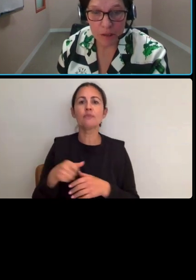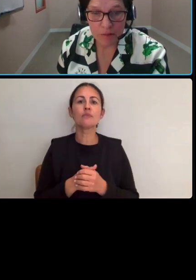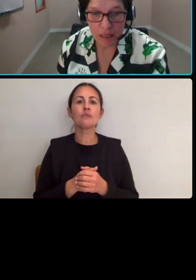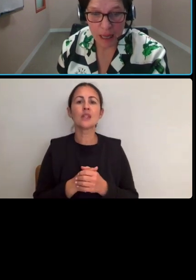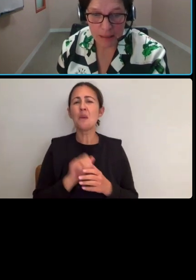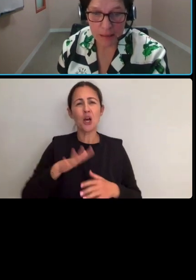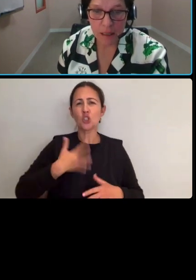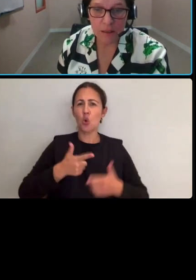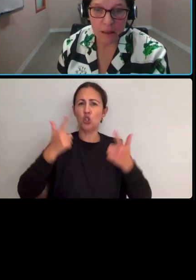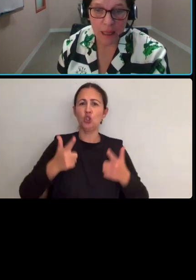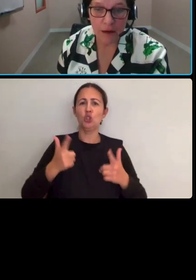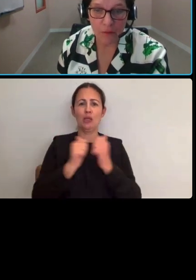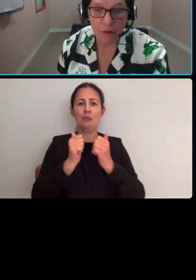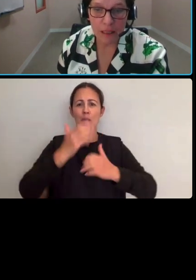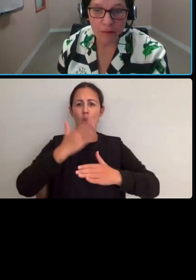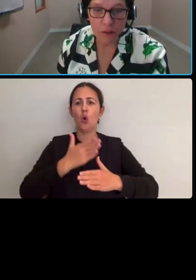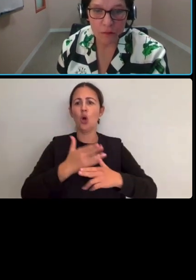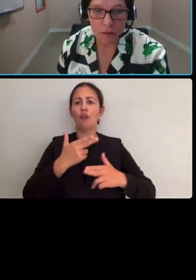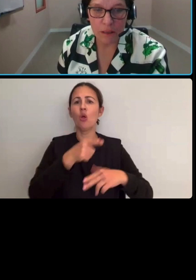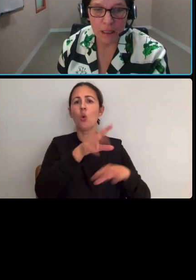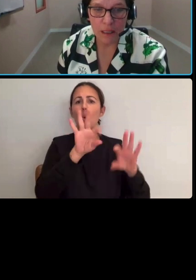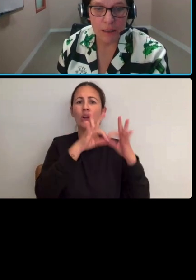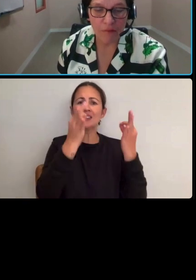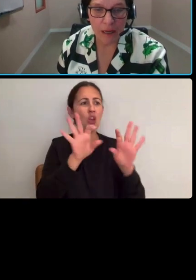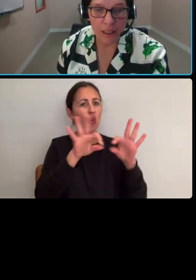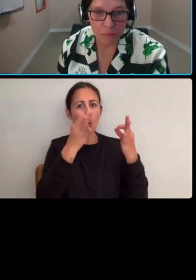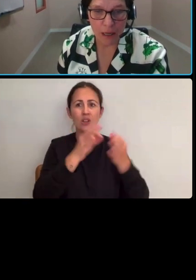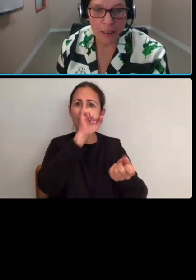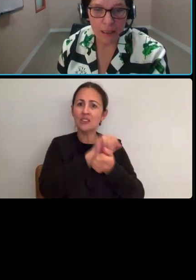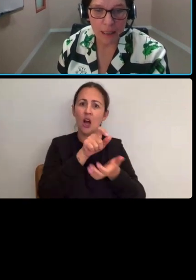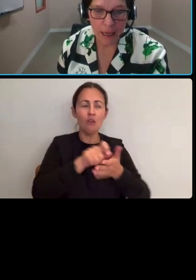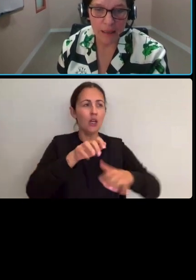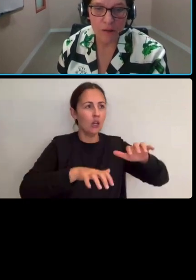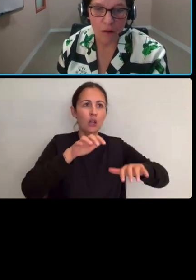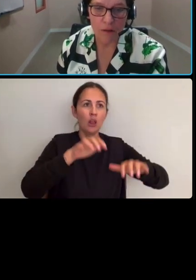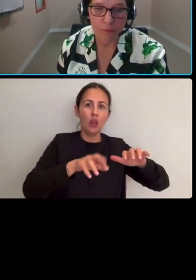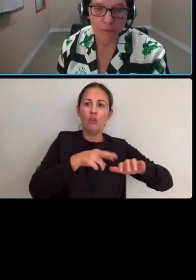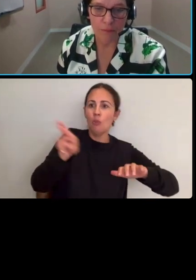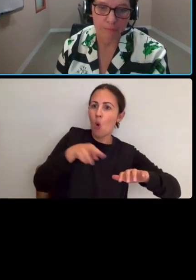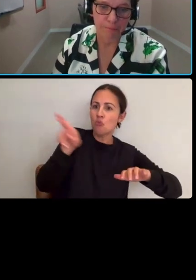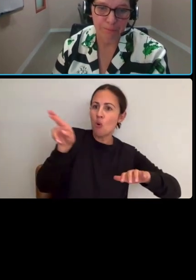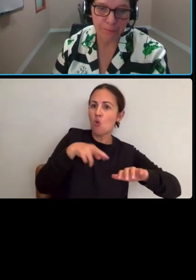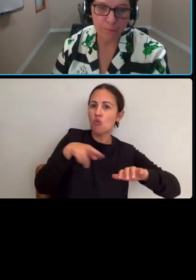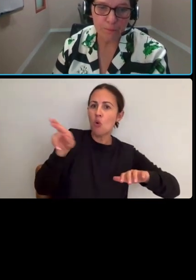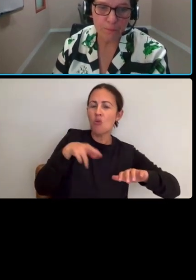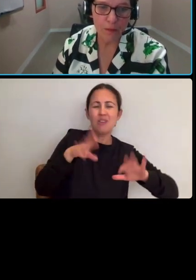unnecessary administrative tasks so that they can focus their resources into providing direct care to older